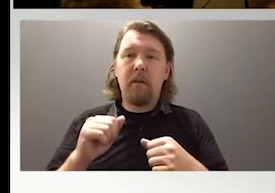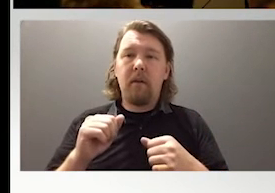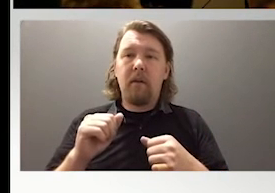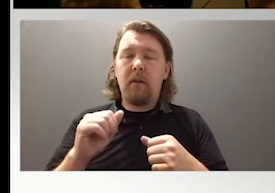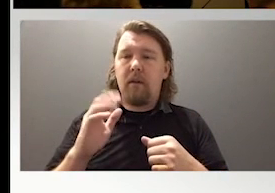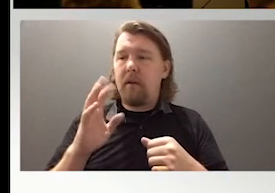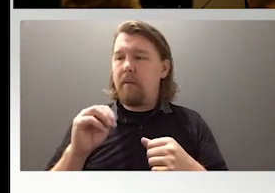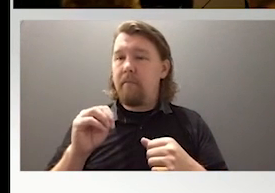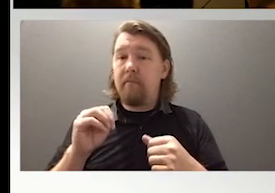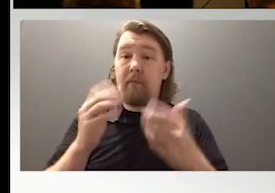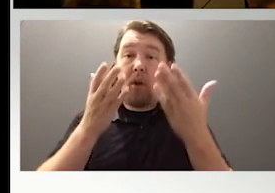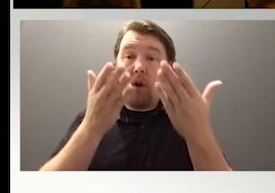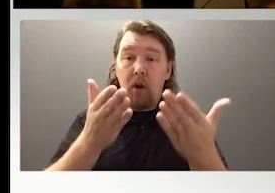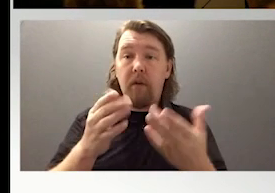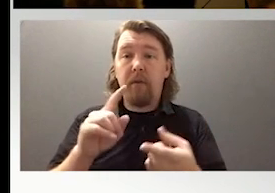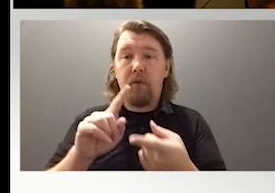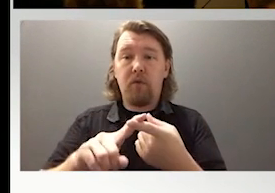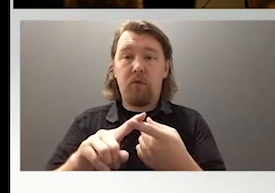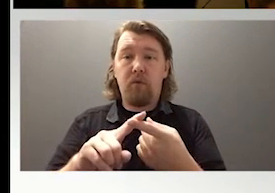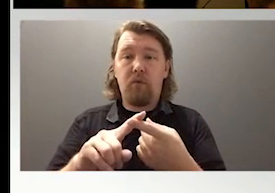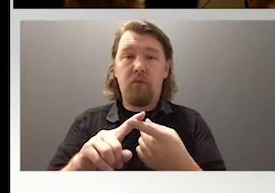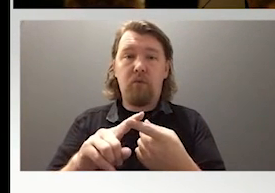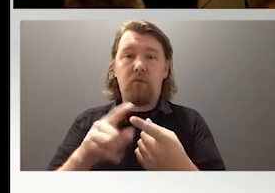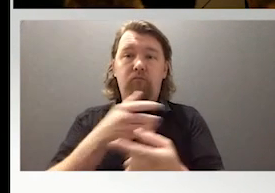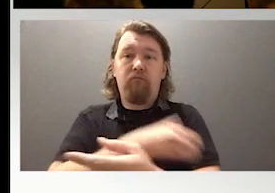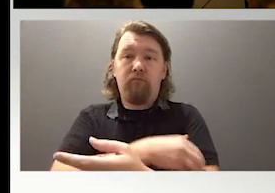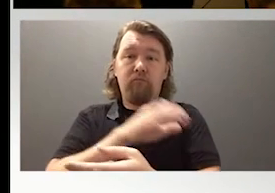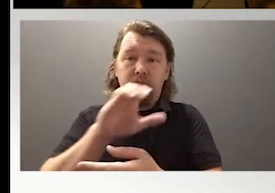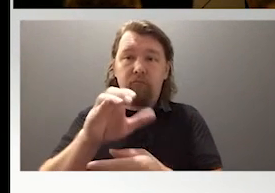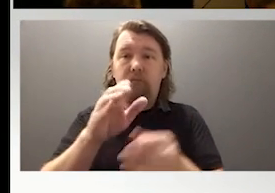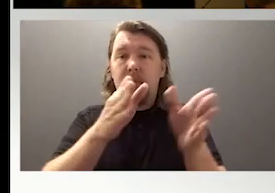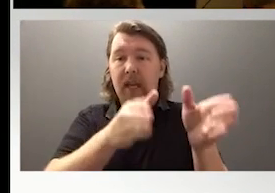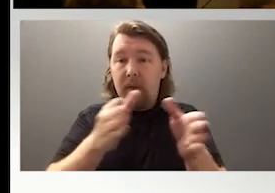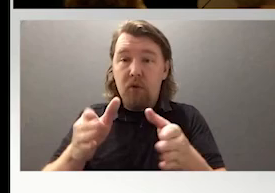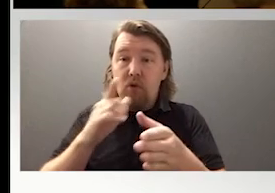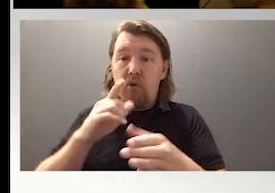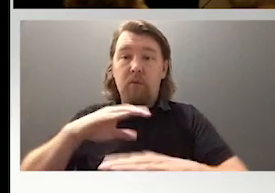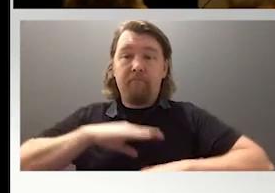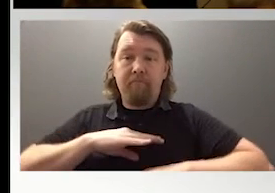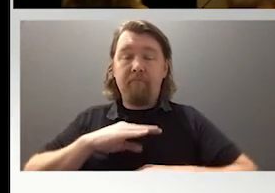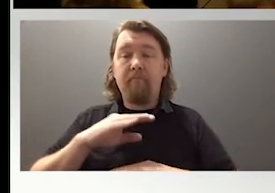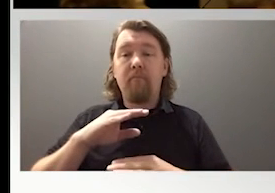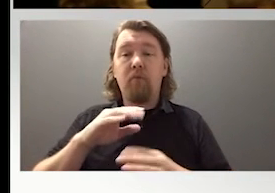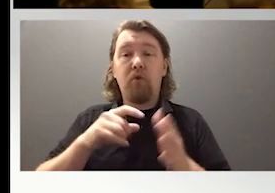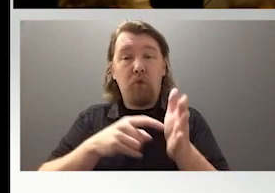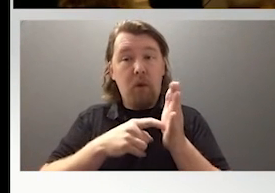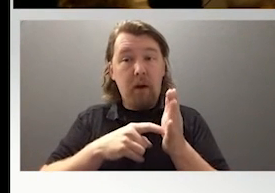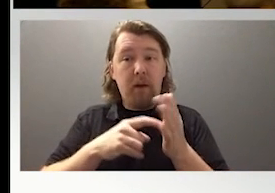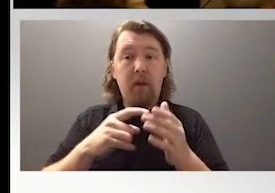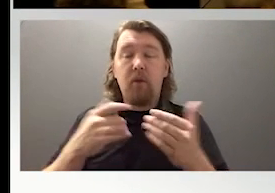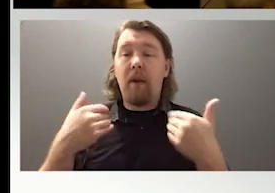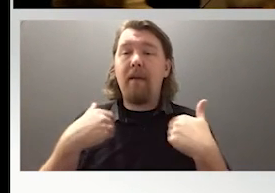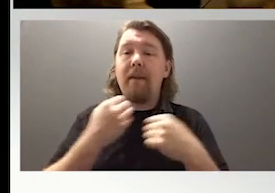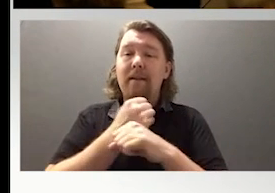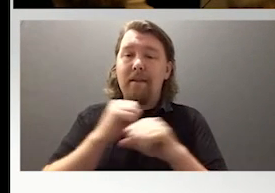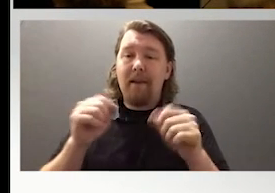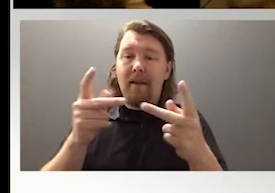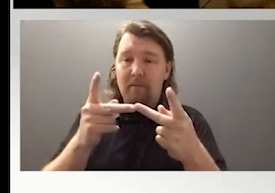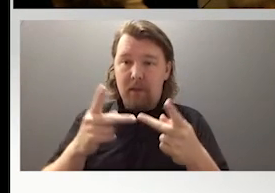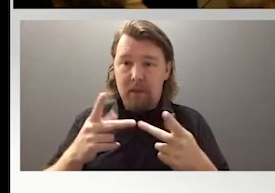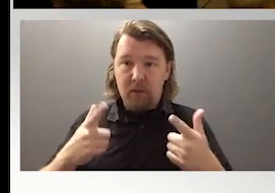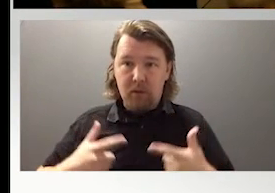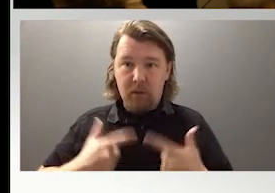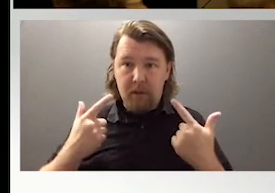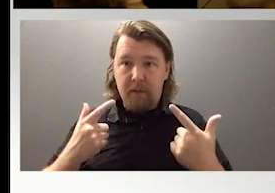are offered to enable individuals who meet the eligibility criteria to have a safe place